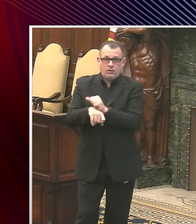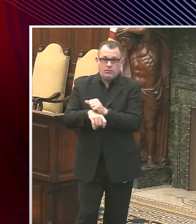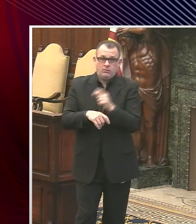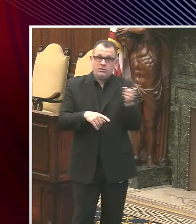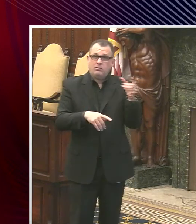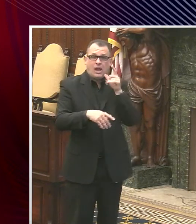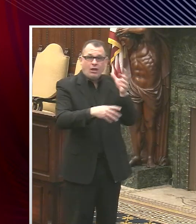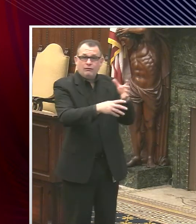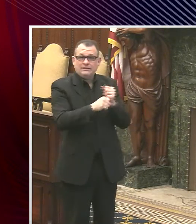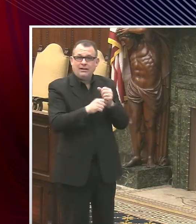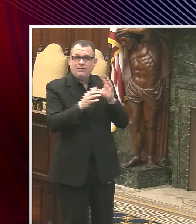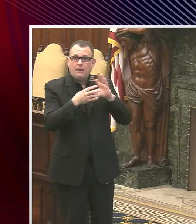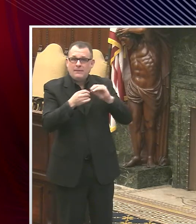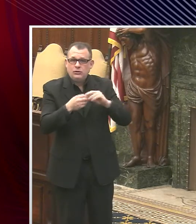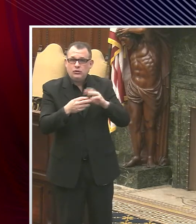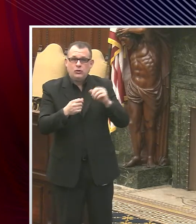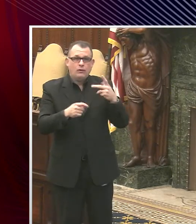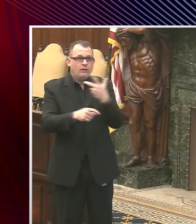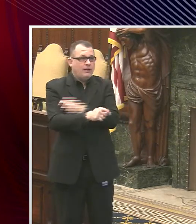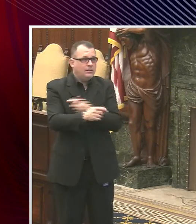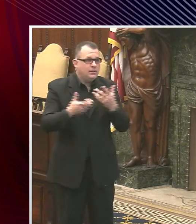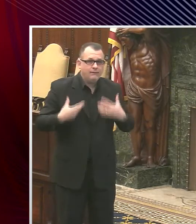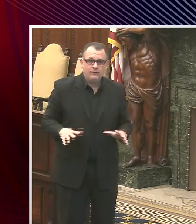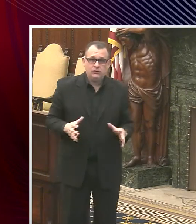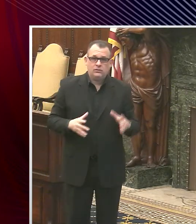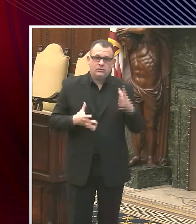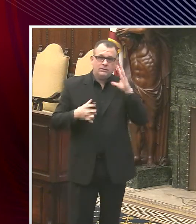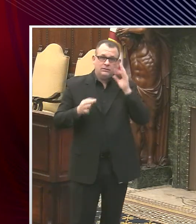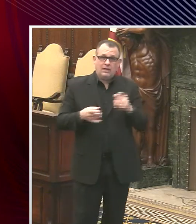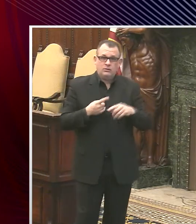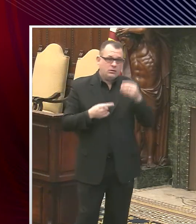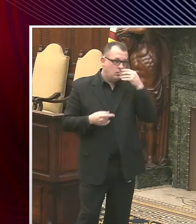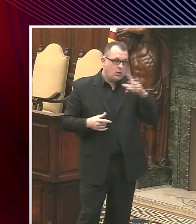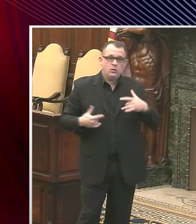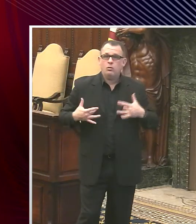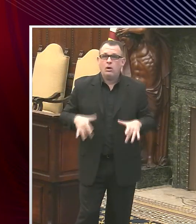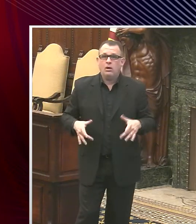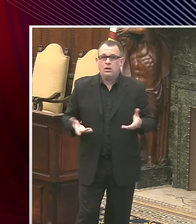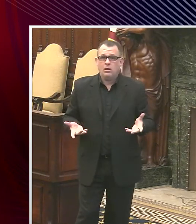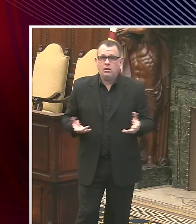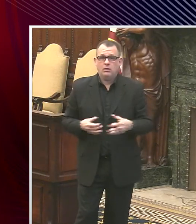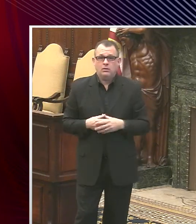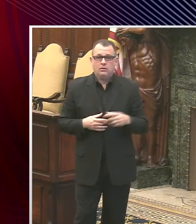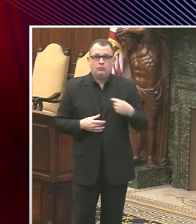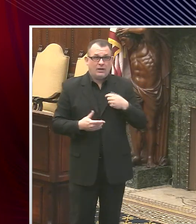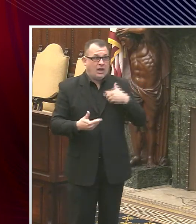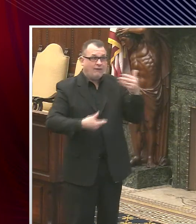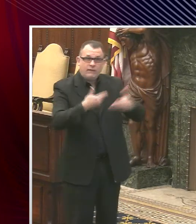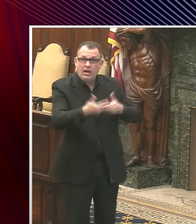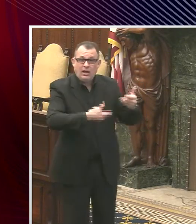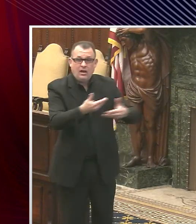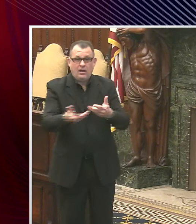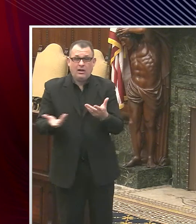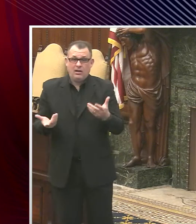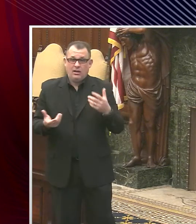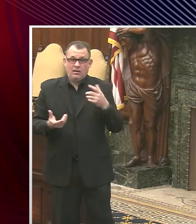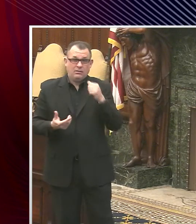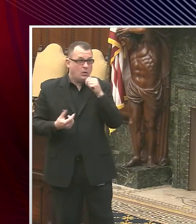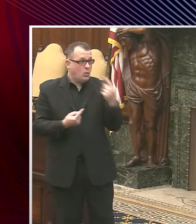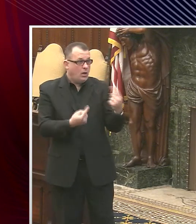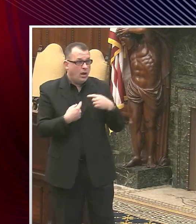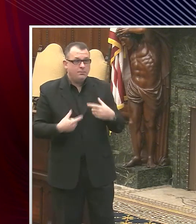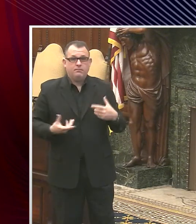if they've already been vaccinated, or if they just chose not to be vaccinated. But we know if we invite and they don't come, we want to